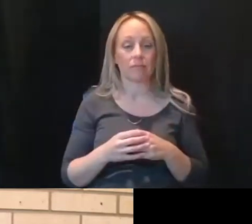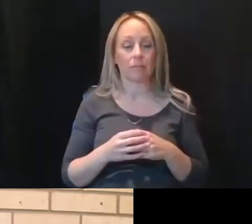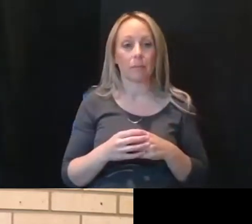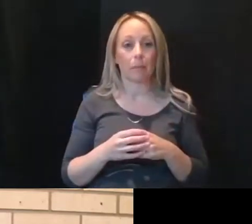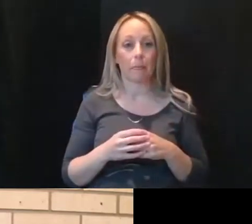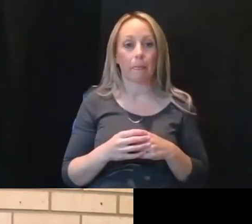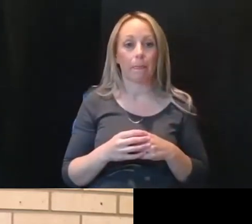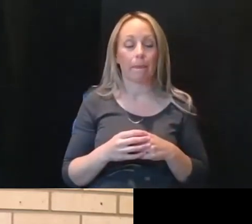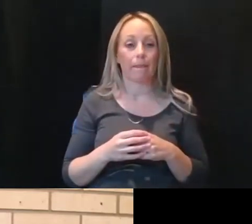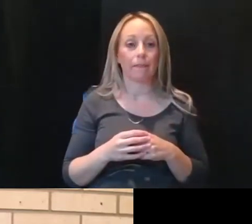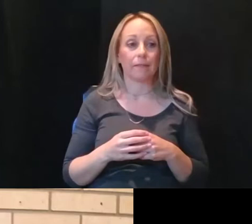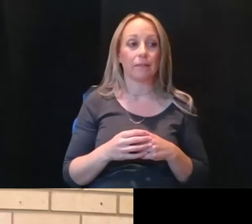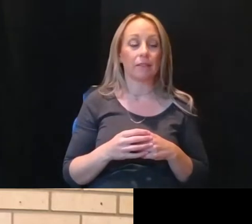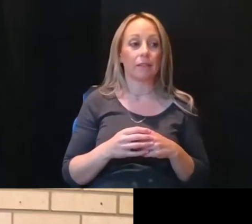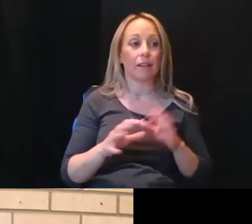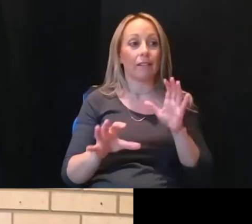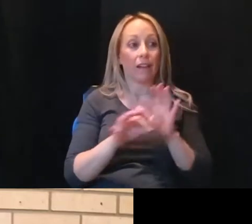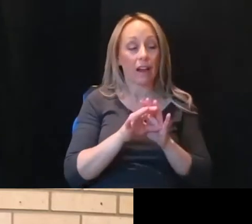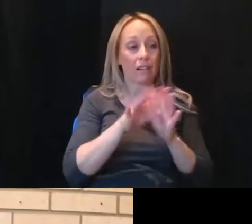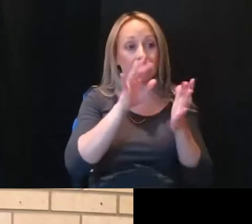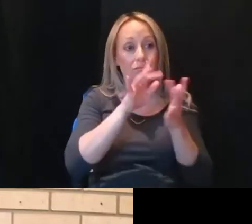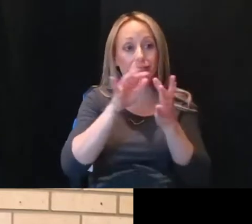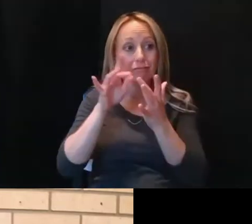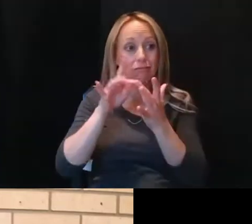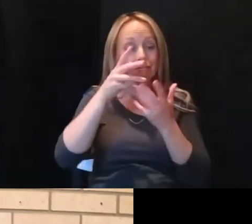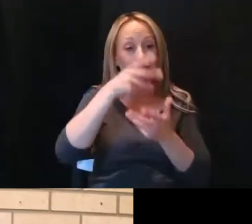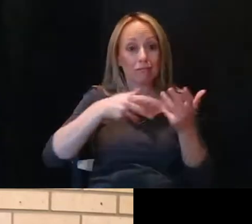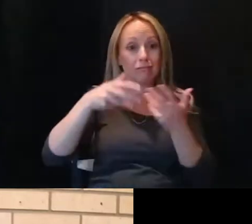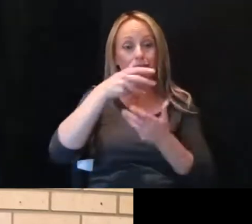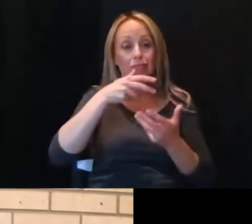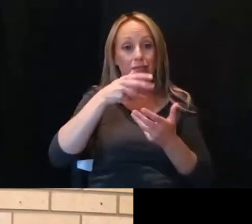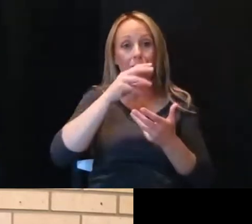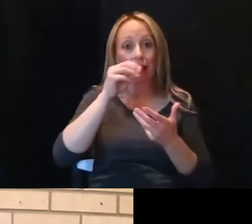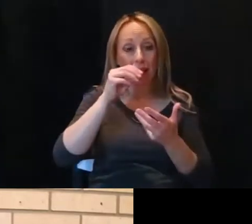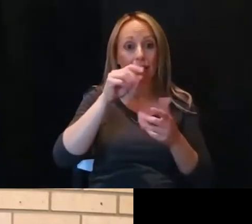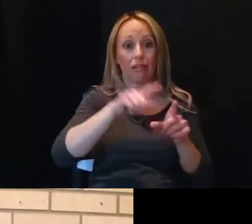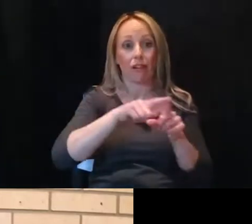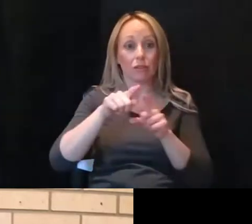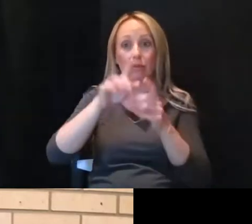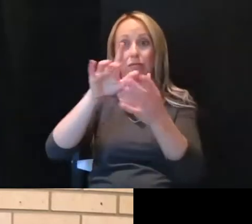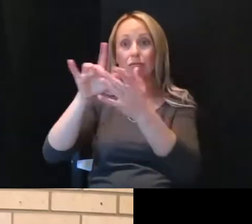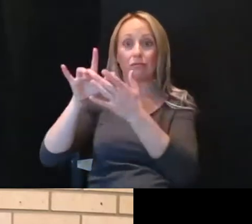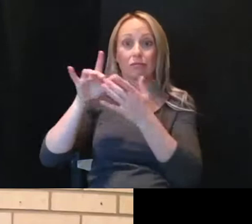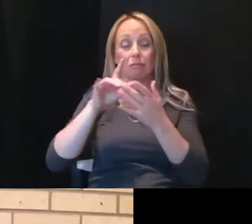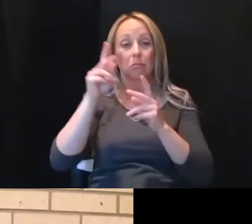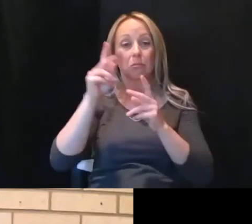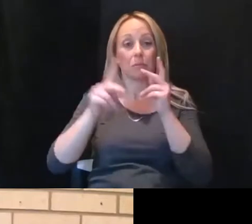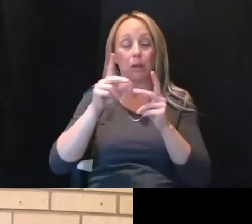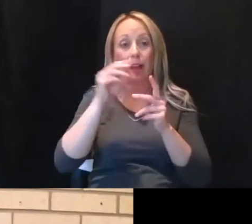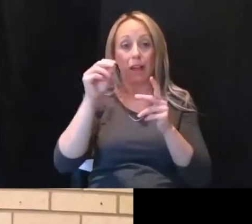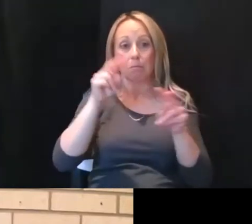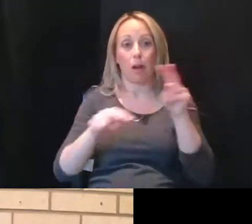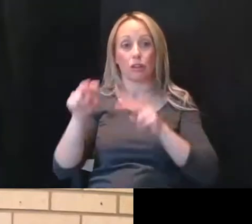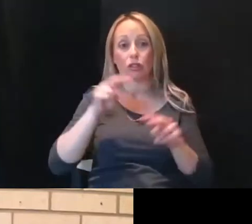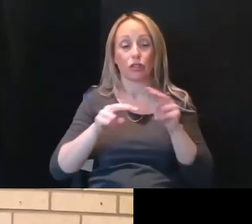notifying contacts of their potential exposure, referring contacts for testing, and then monitoring the contacts for